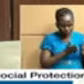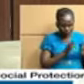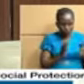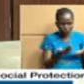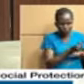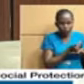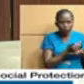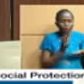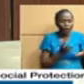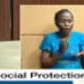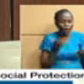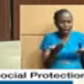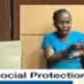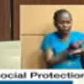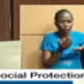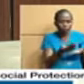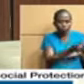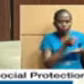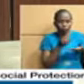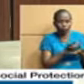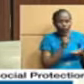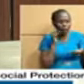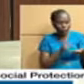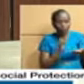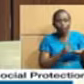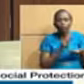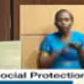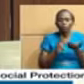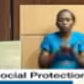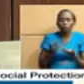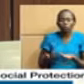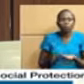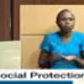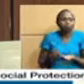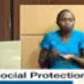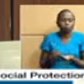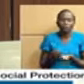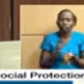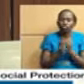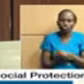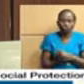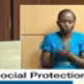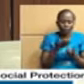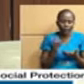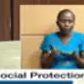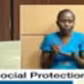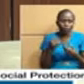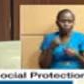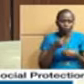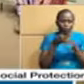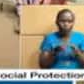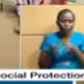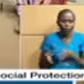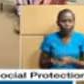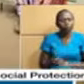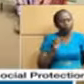way of either adding value or redistributing, and level this ground. You see what the example you're giving of